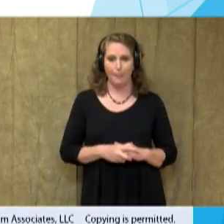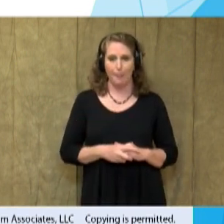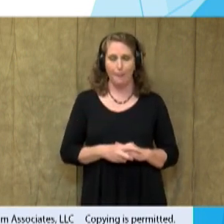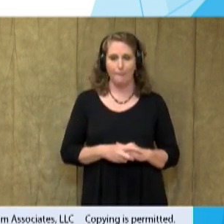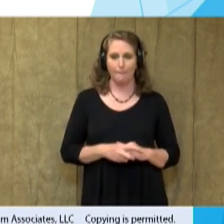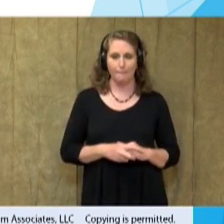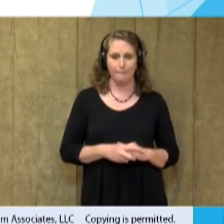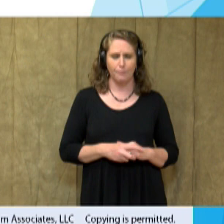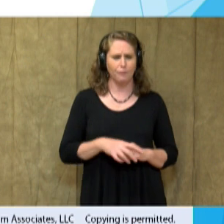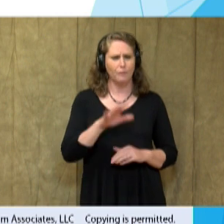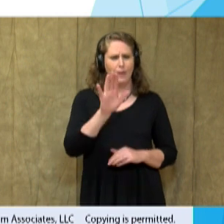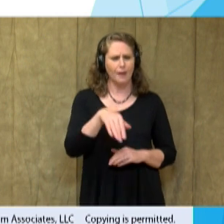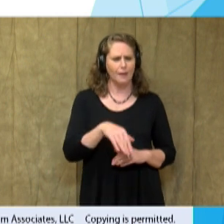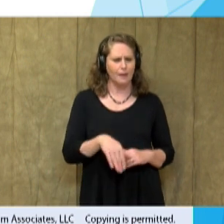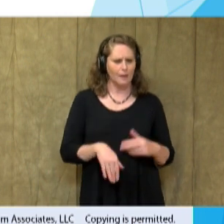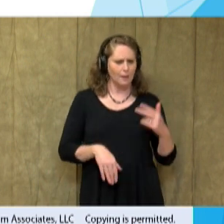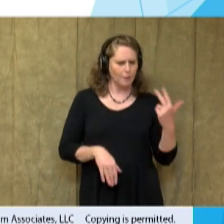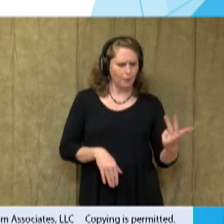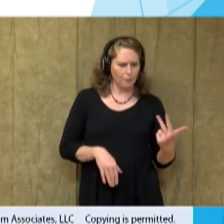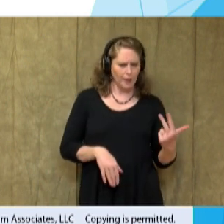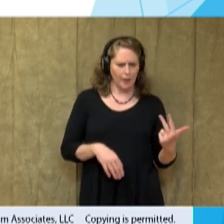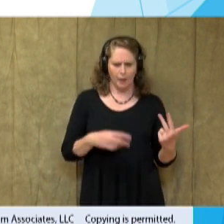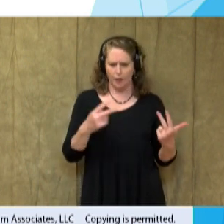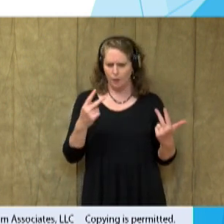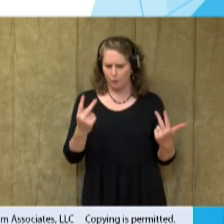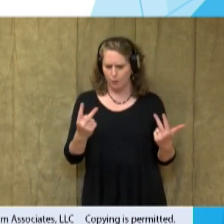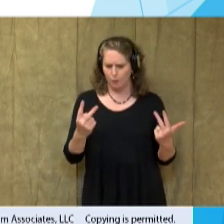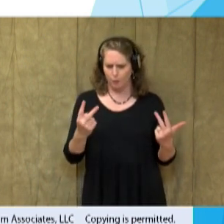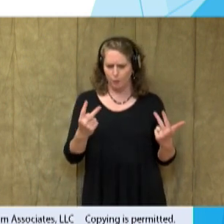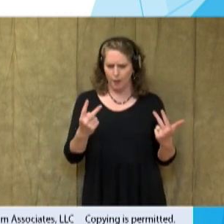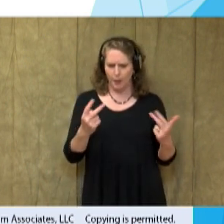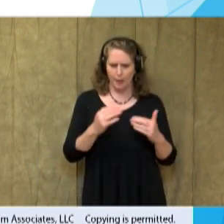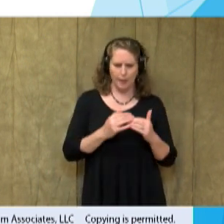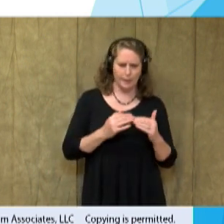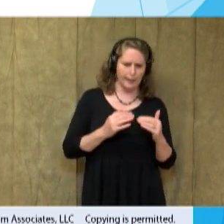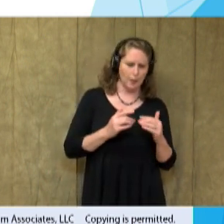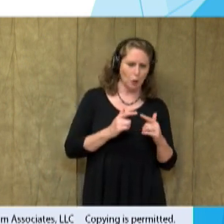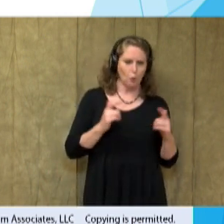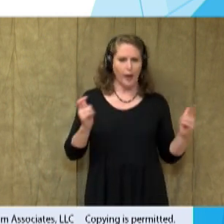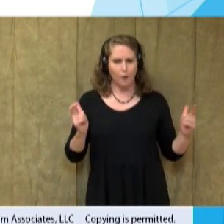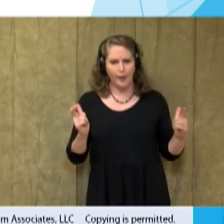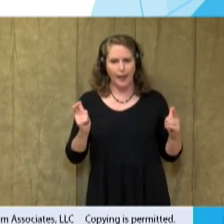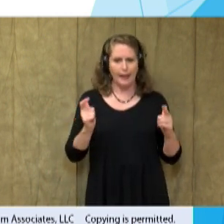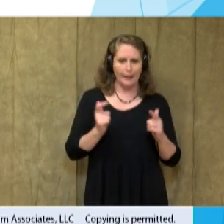is 3 greater than, less than, or equal to 2?